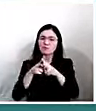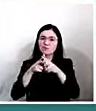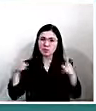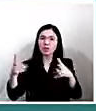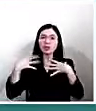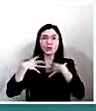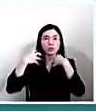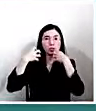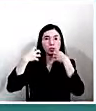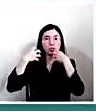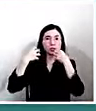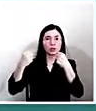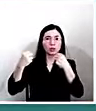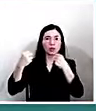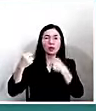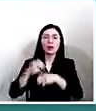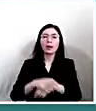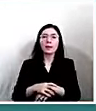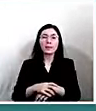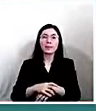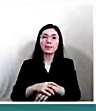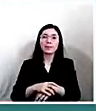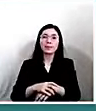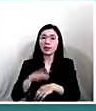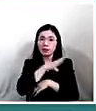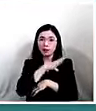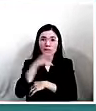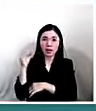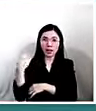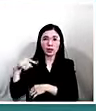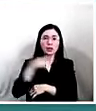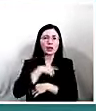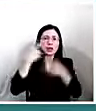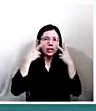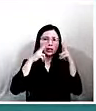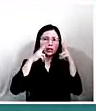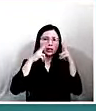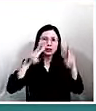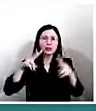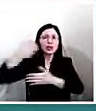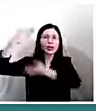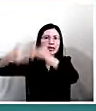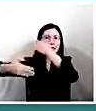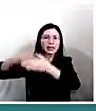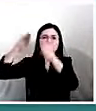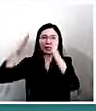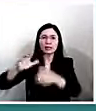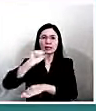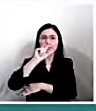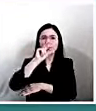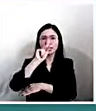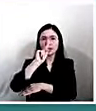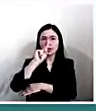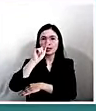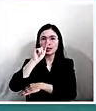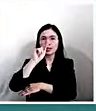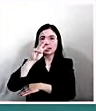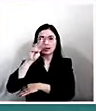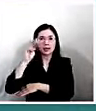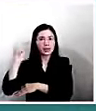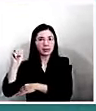strong. Besides, we saw descendants of the Anakim there.